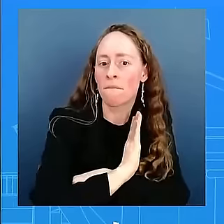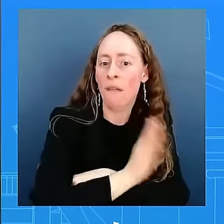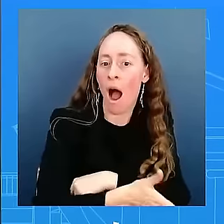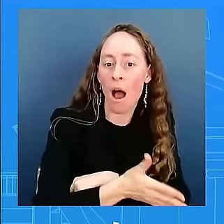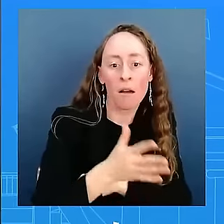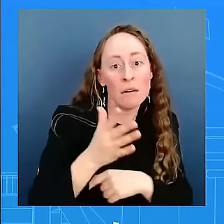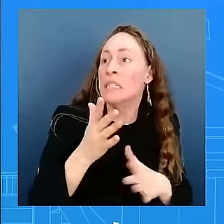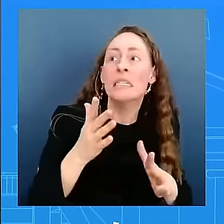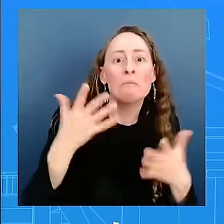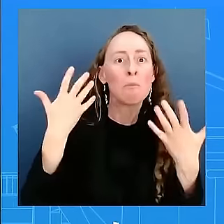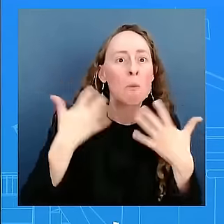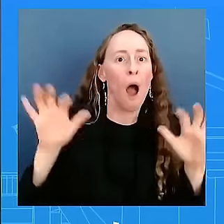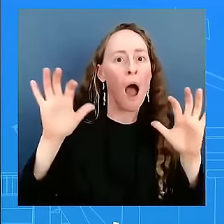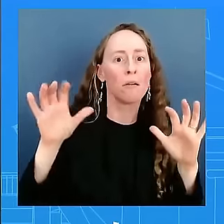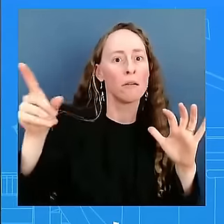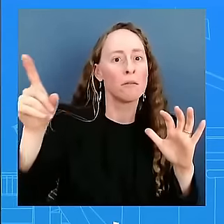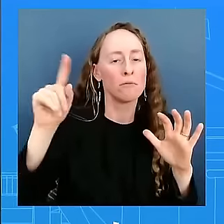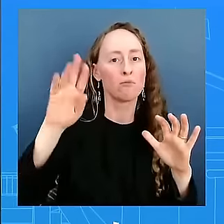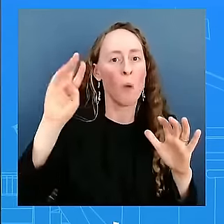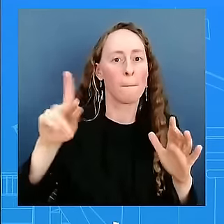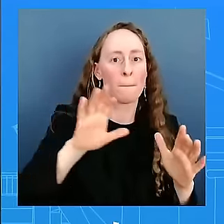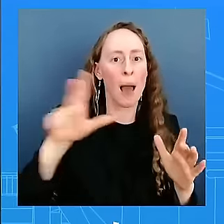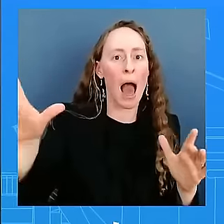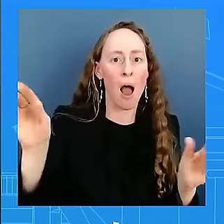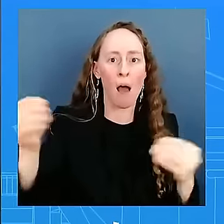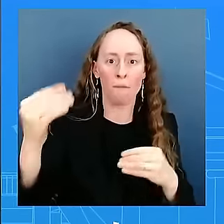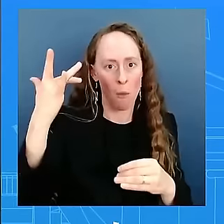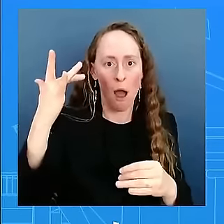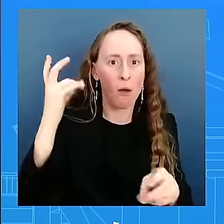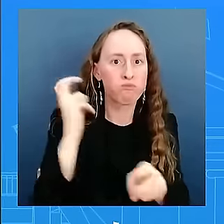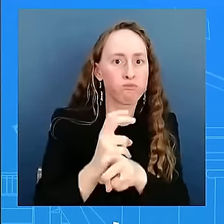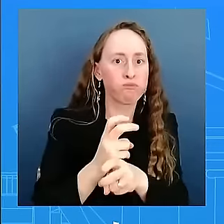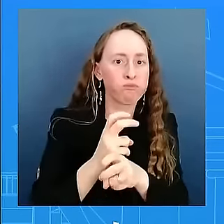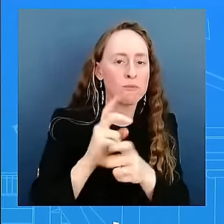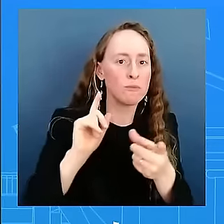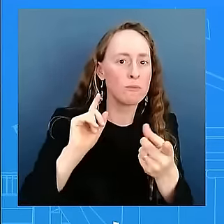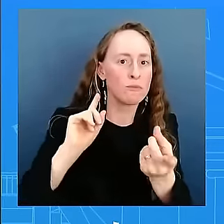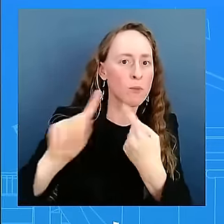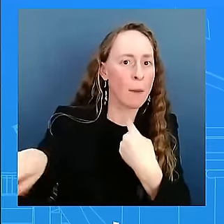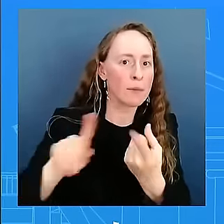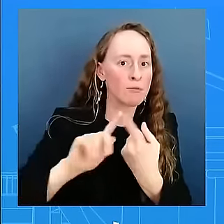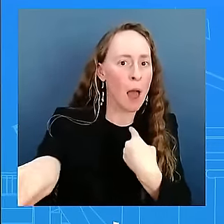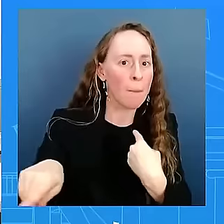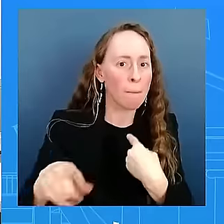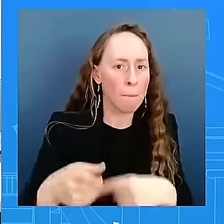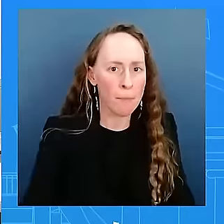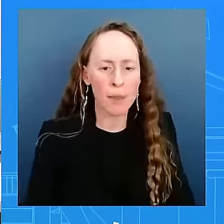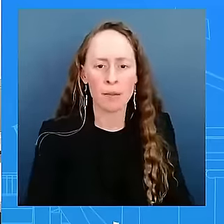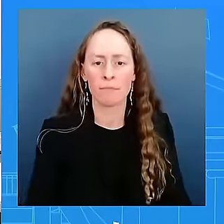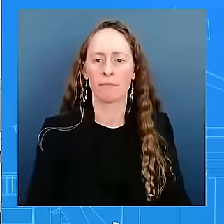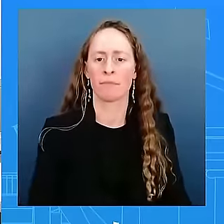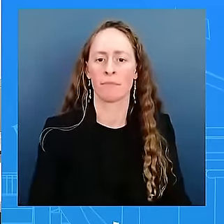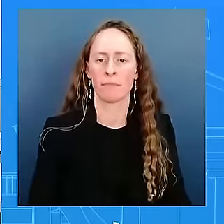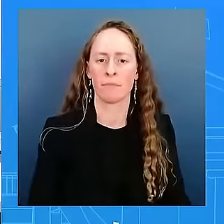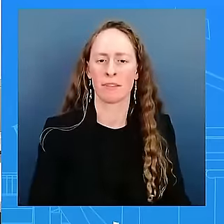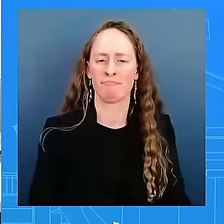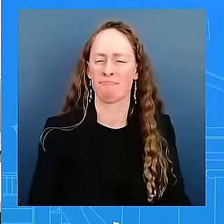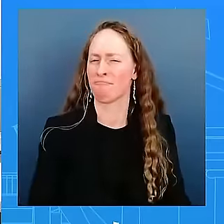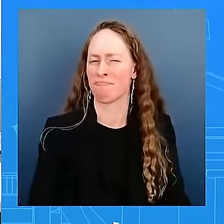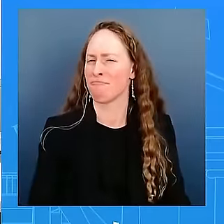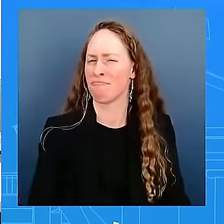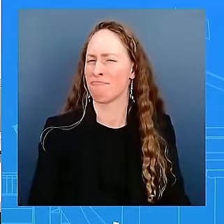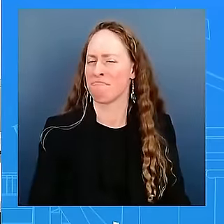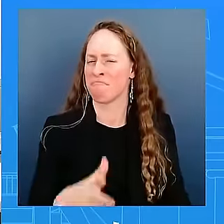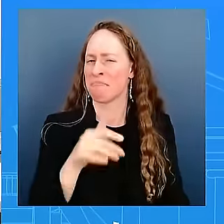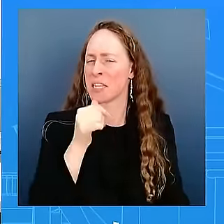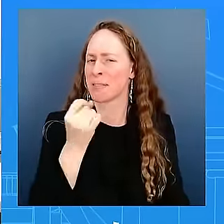I don't follow. Yeah. Thank you, Jake. Can you talk about what, if any, engagements the U.S. officials had with Vladimir Putin as part